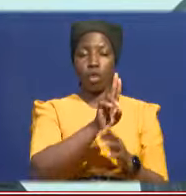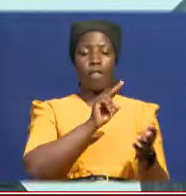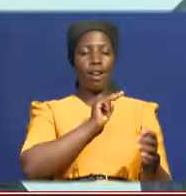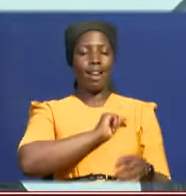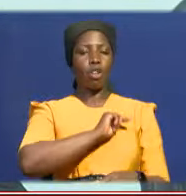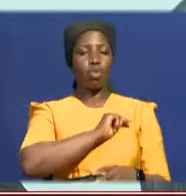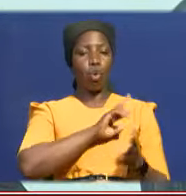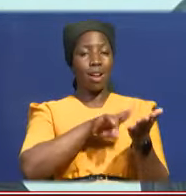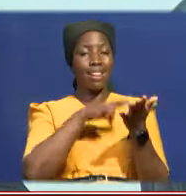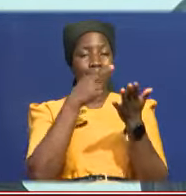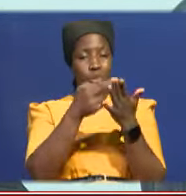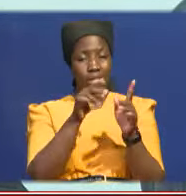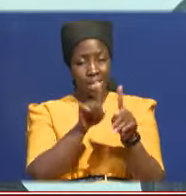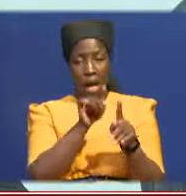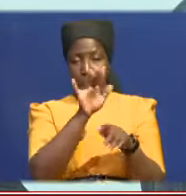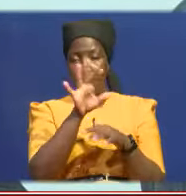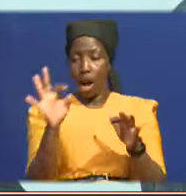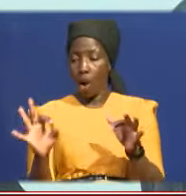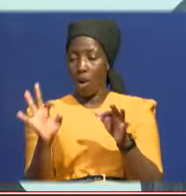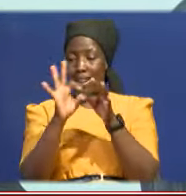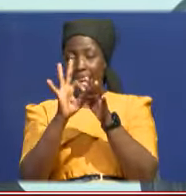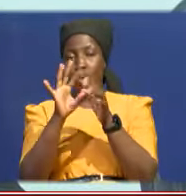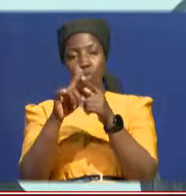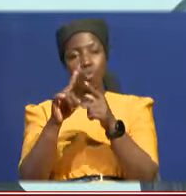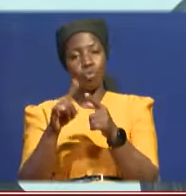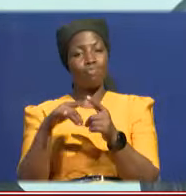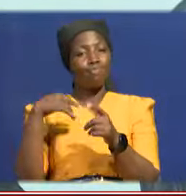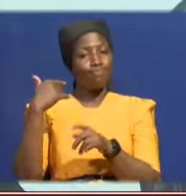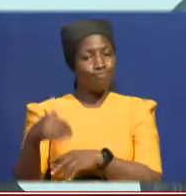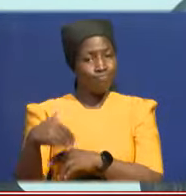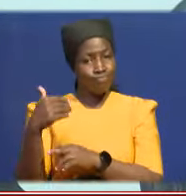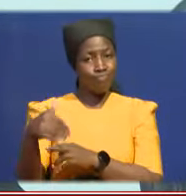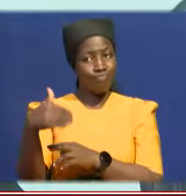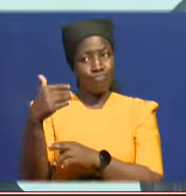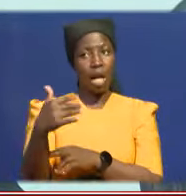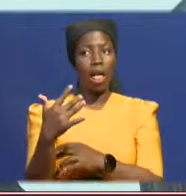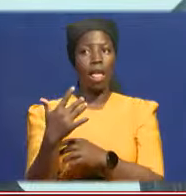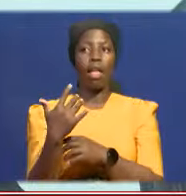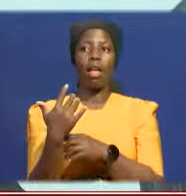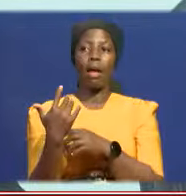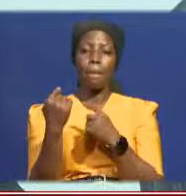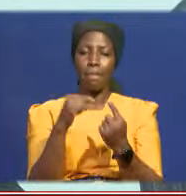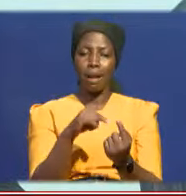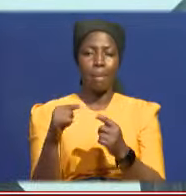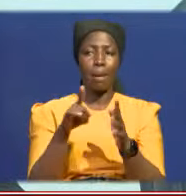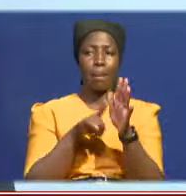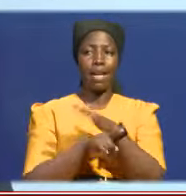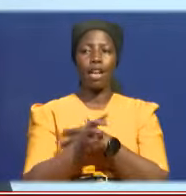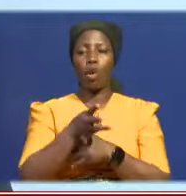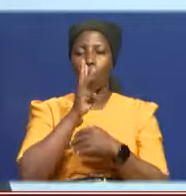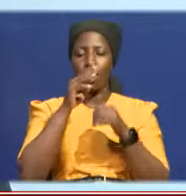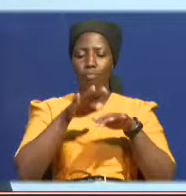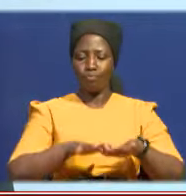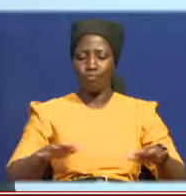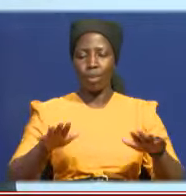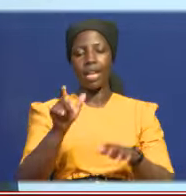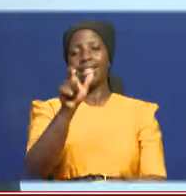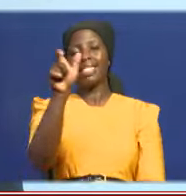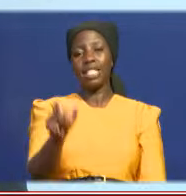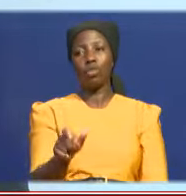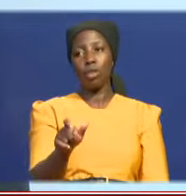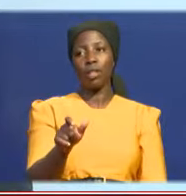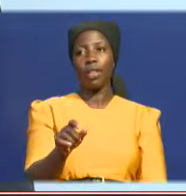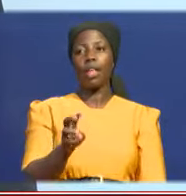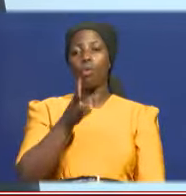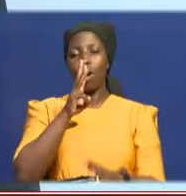link to constant and cyclic crises in the Great Lakes region. The Great Lakes region,